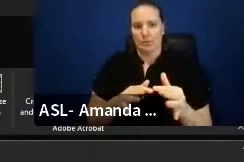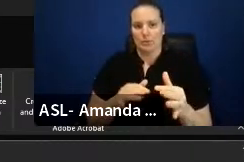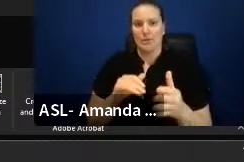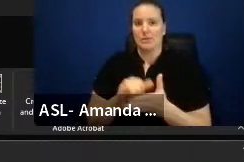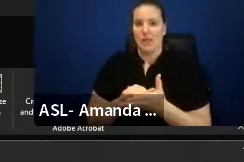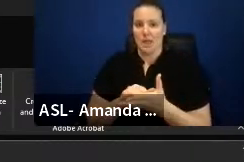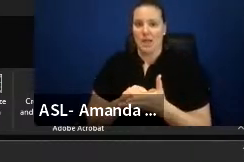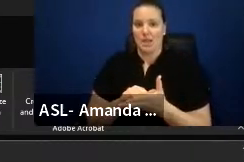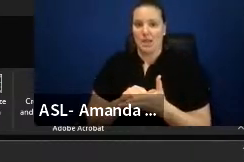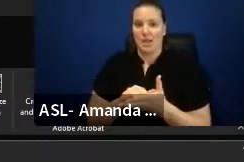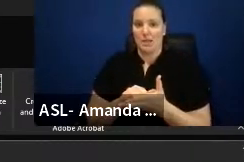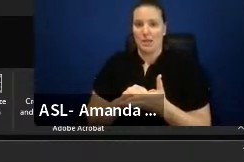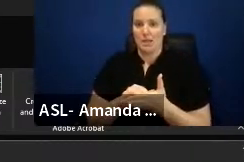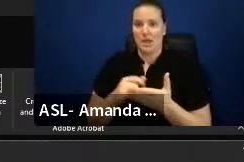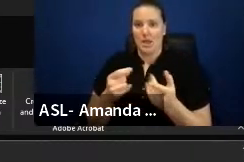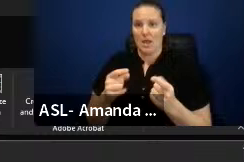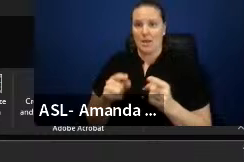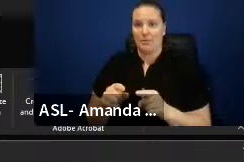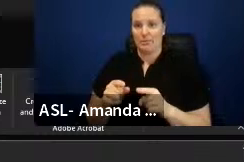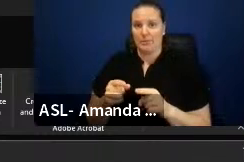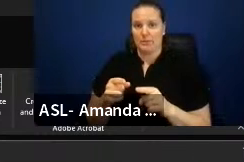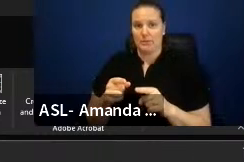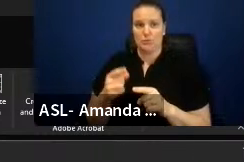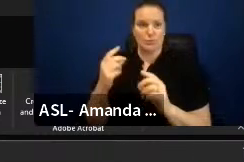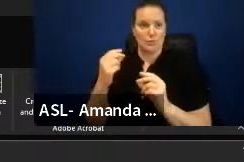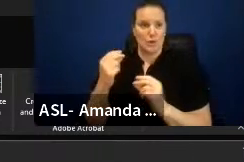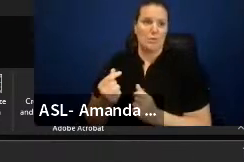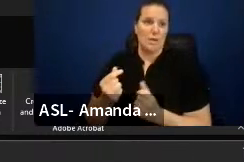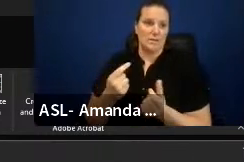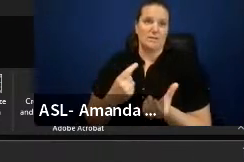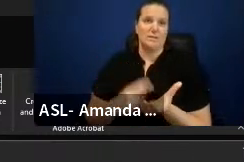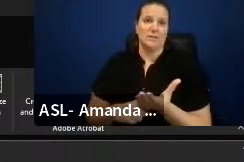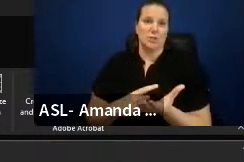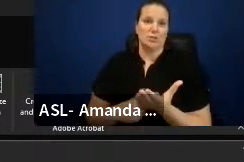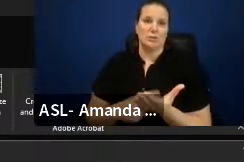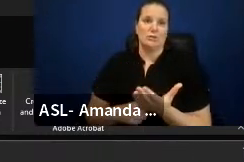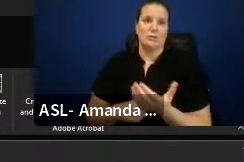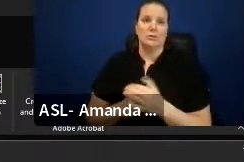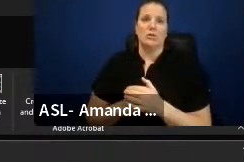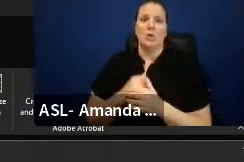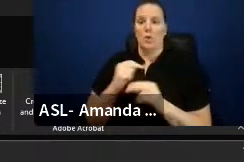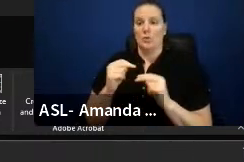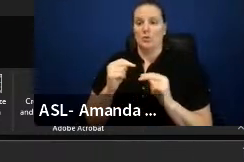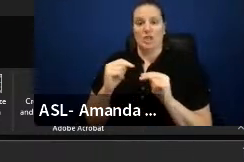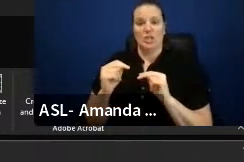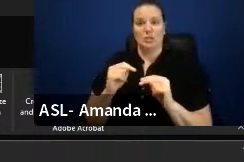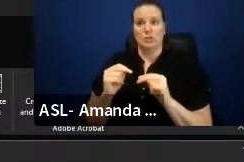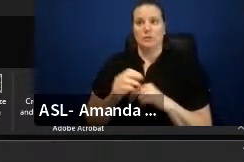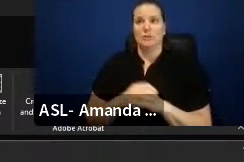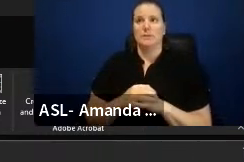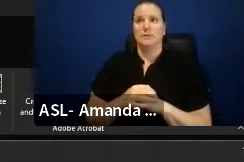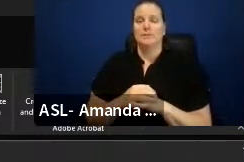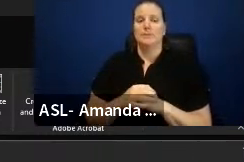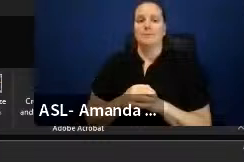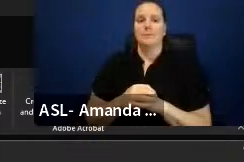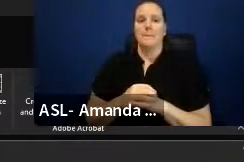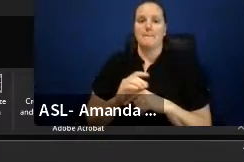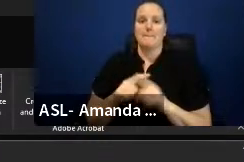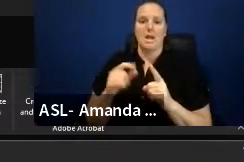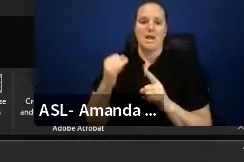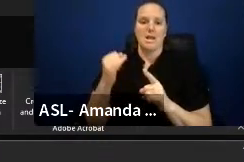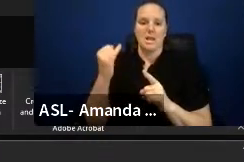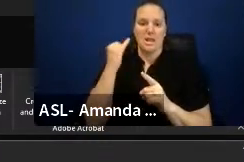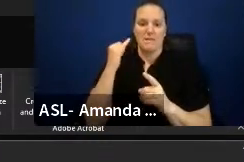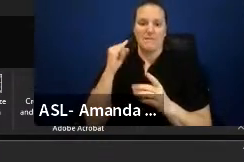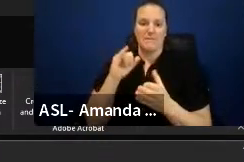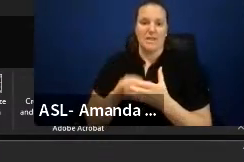things happen during our right-of-way discussions and negotiations. But if